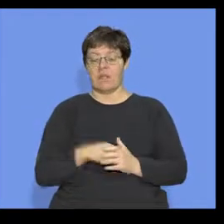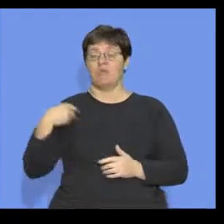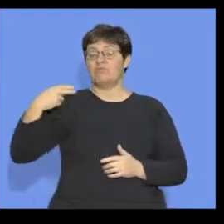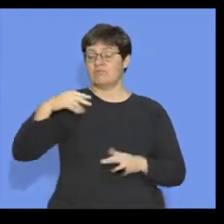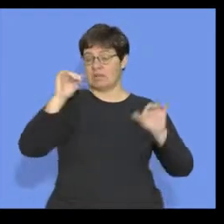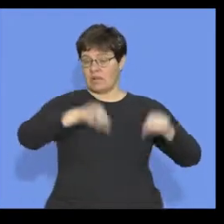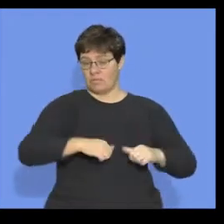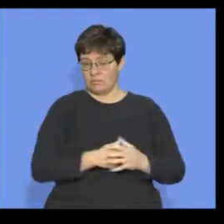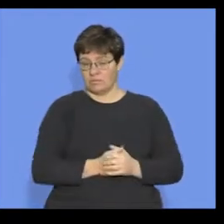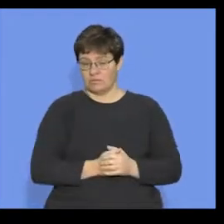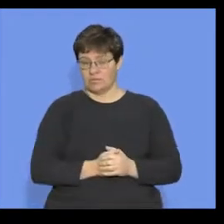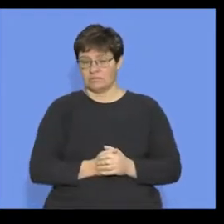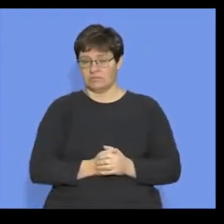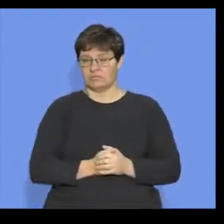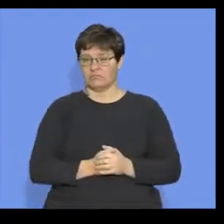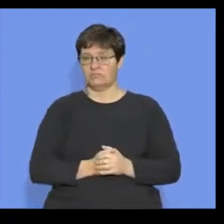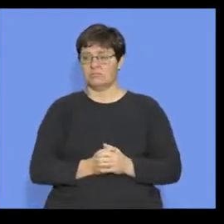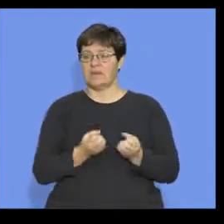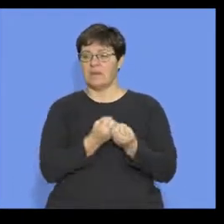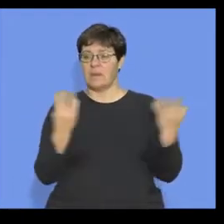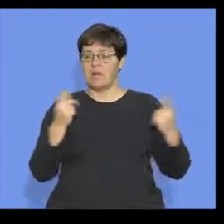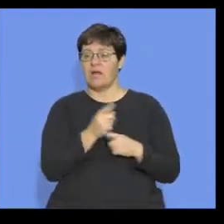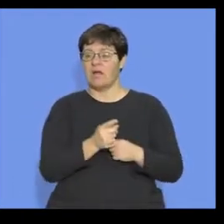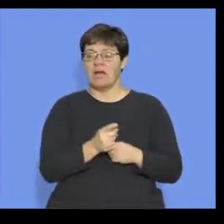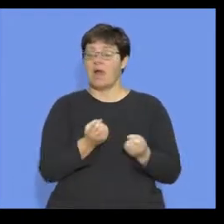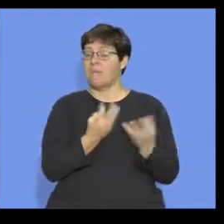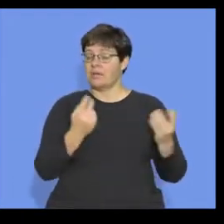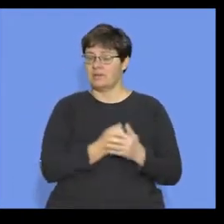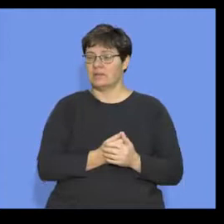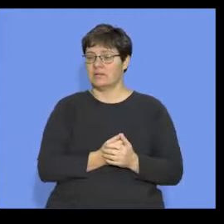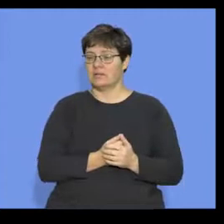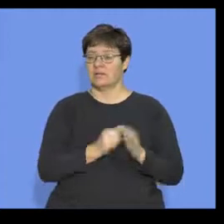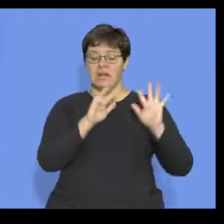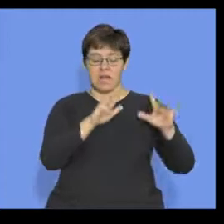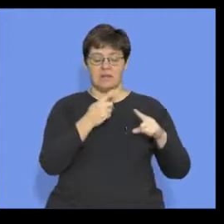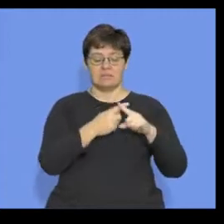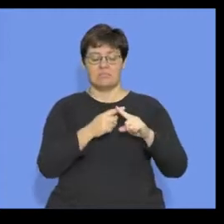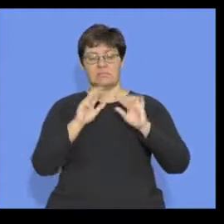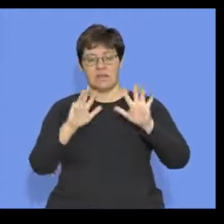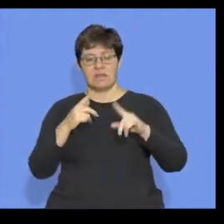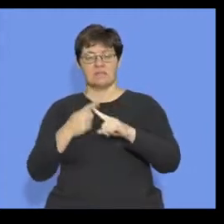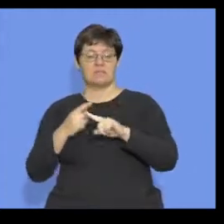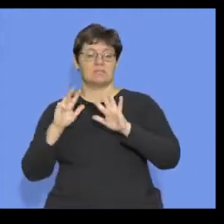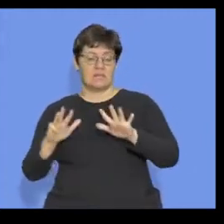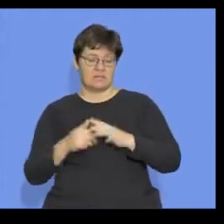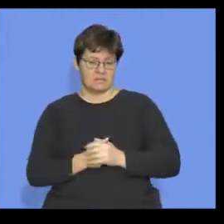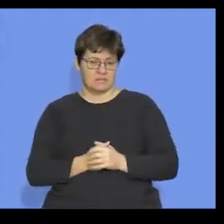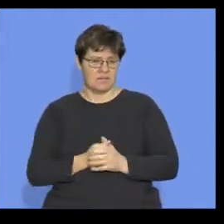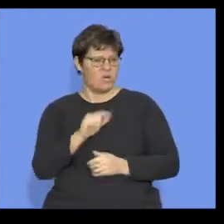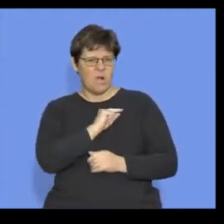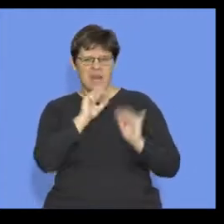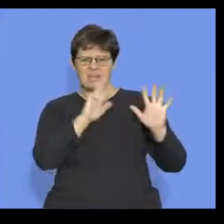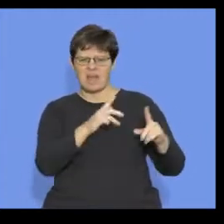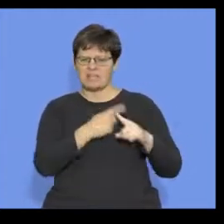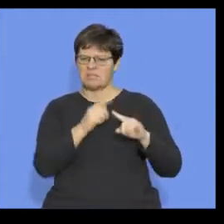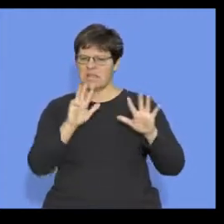allowed, so the number of different codes that can be formed will be 9 times 9 times 9. Why 9 times